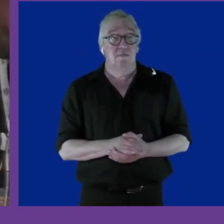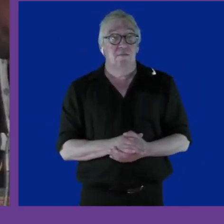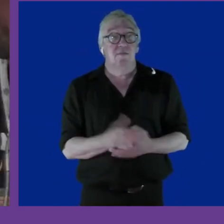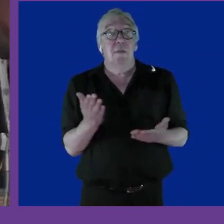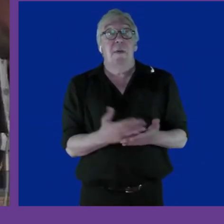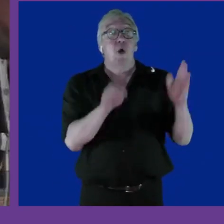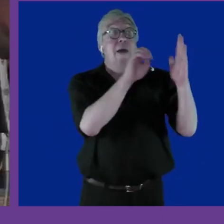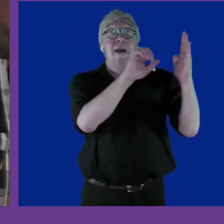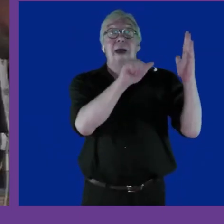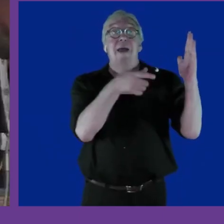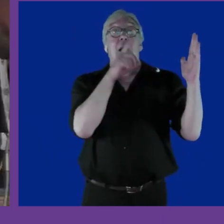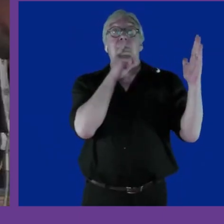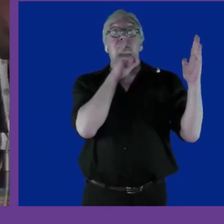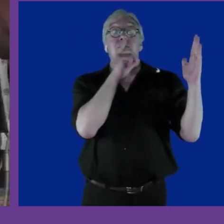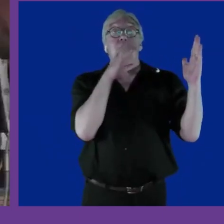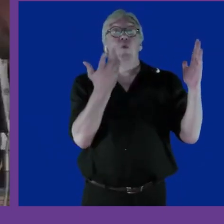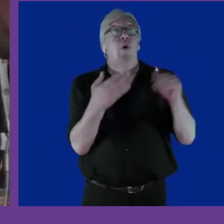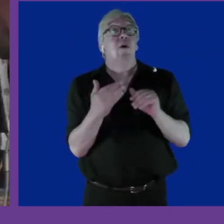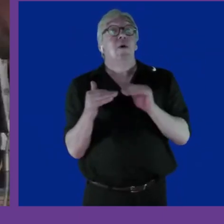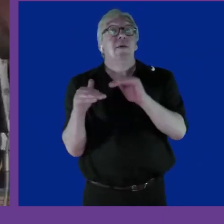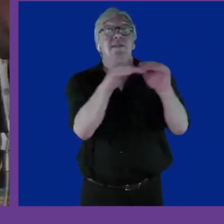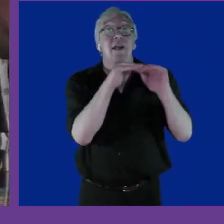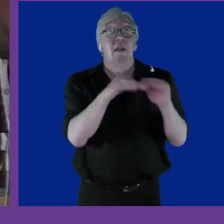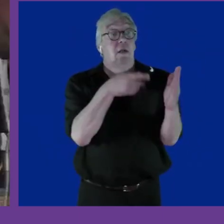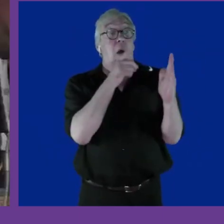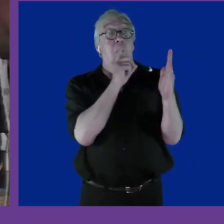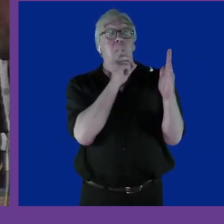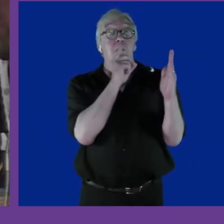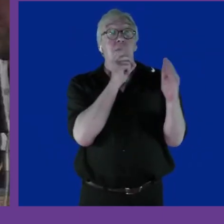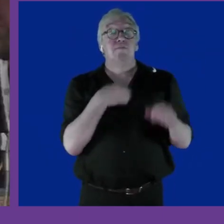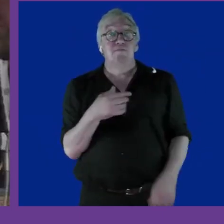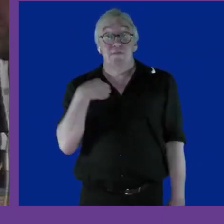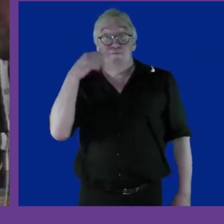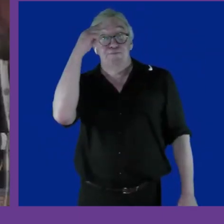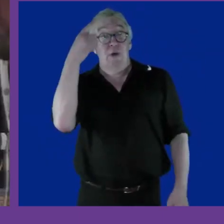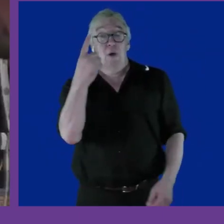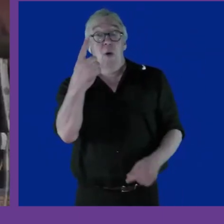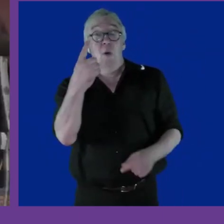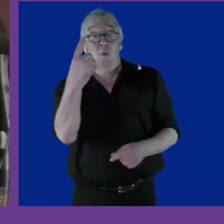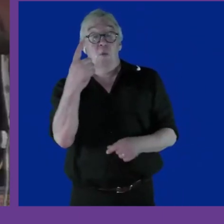the EAA doesn't tell you to do, or the standards don't tell you to do. I'll just give you an example. I